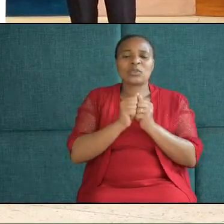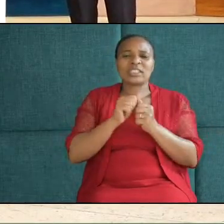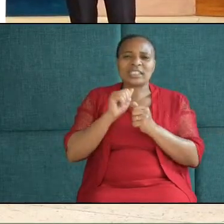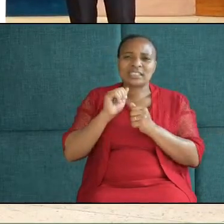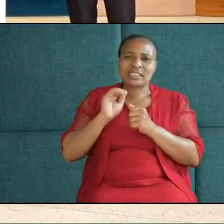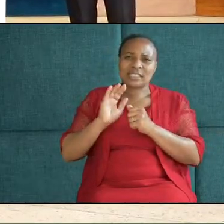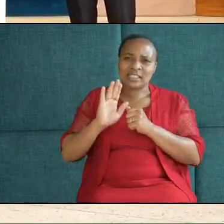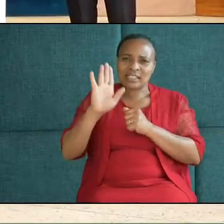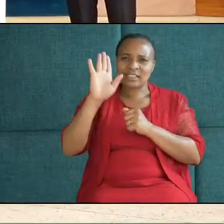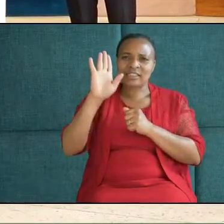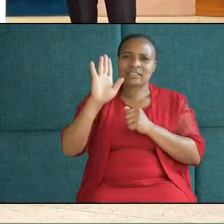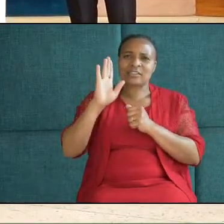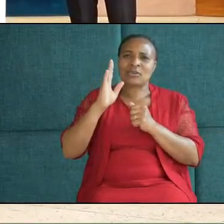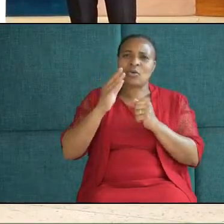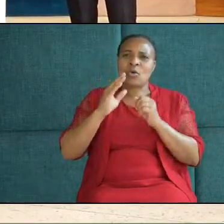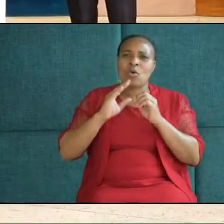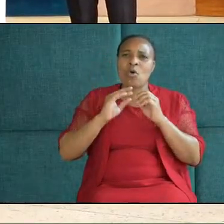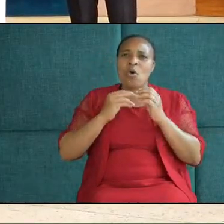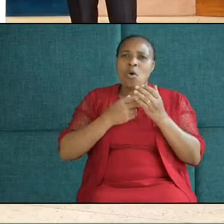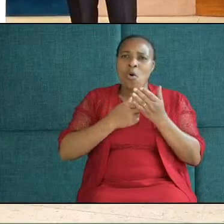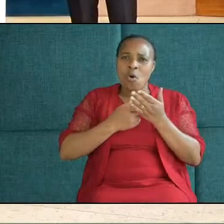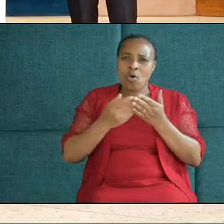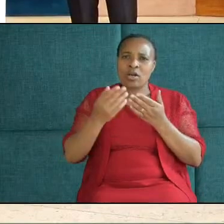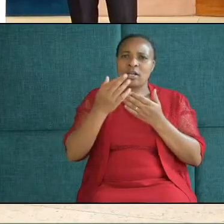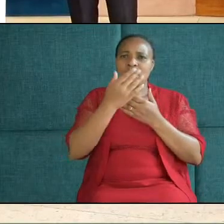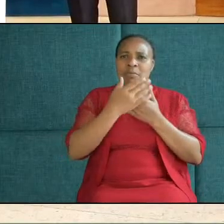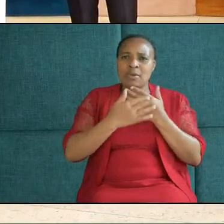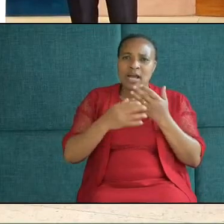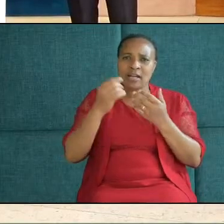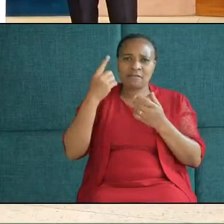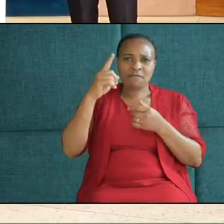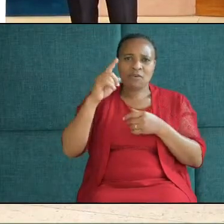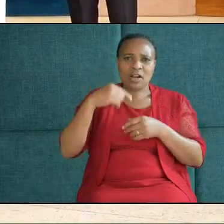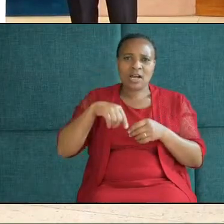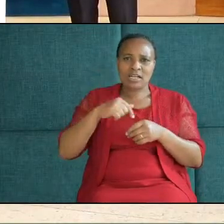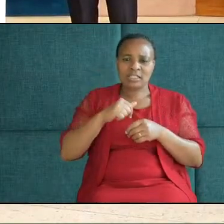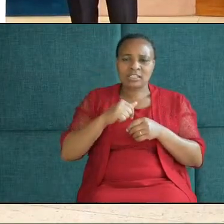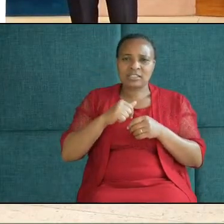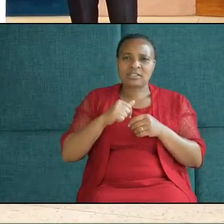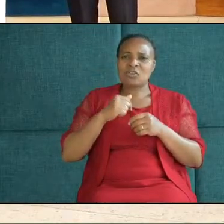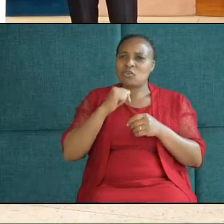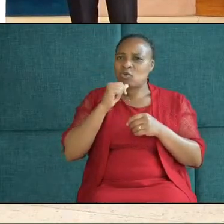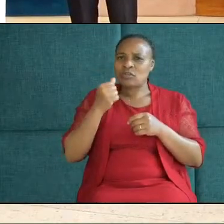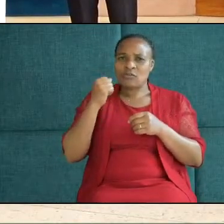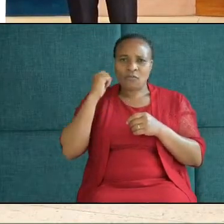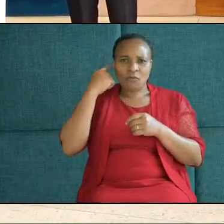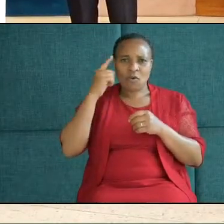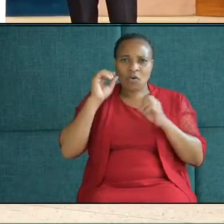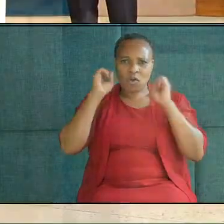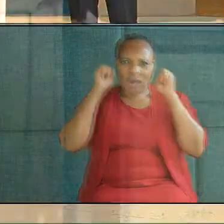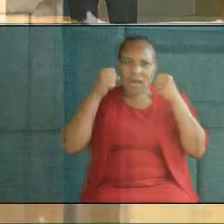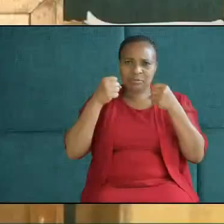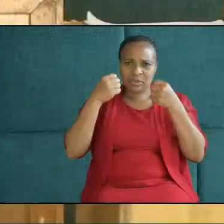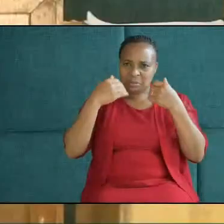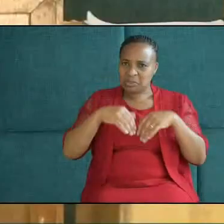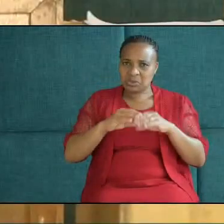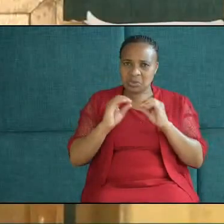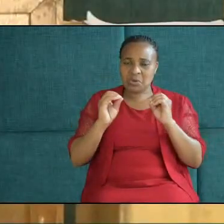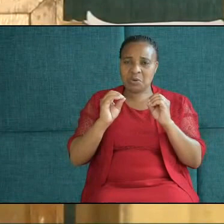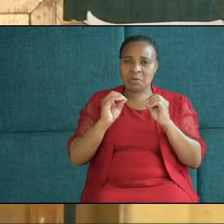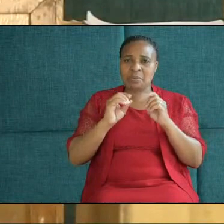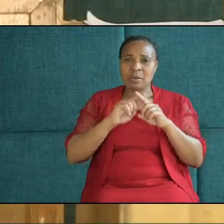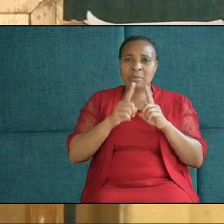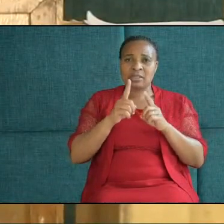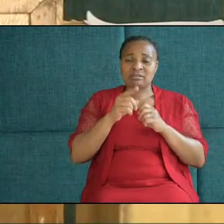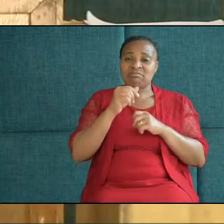his own blood for us, not the blood of goats or lambs. Stevie, the young man is